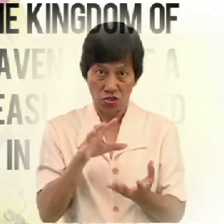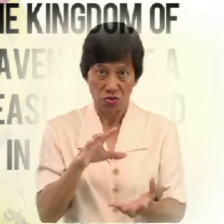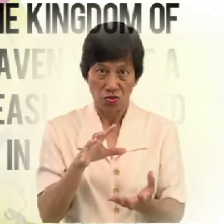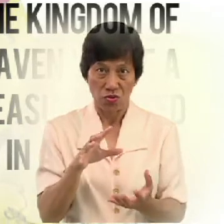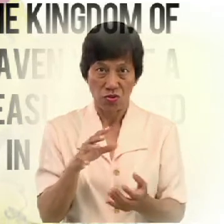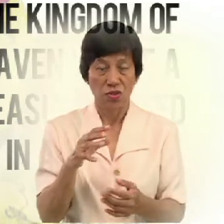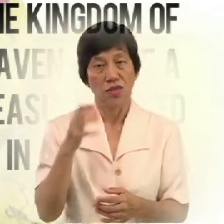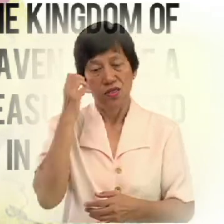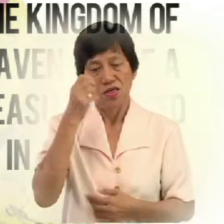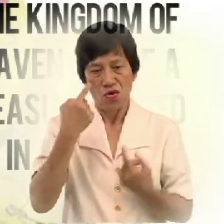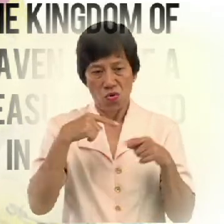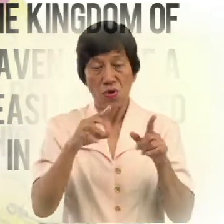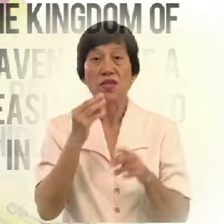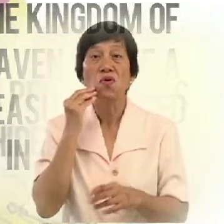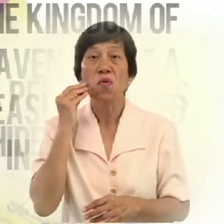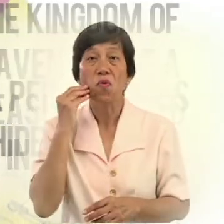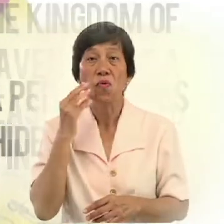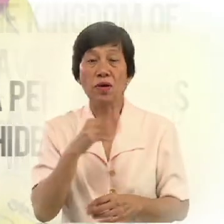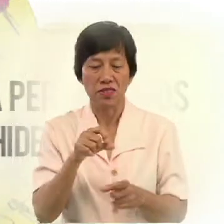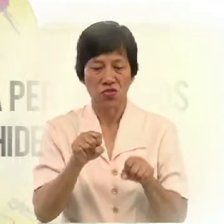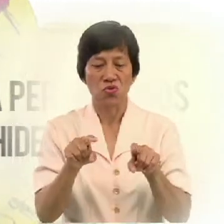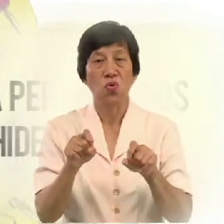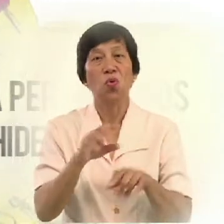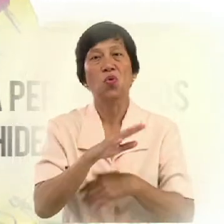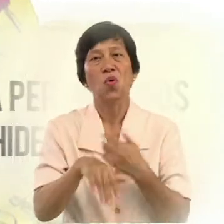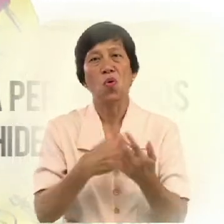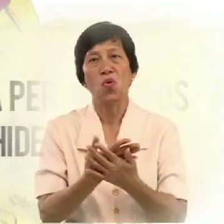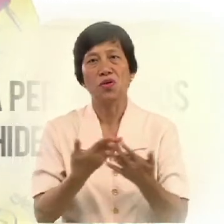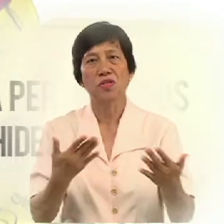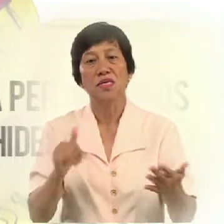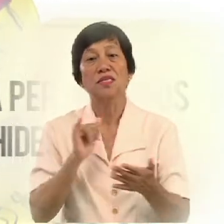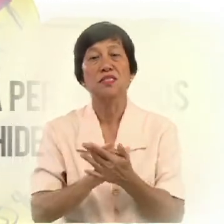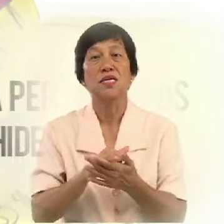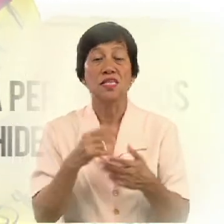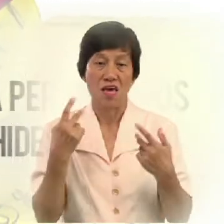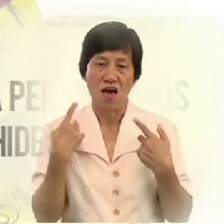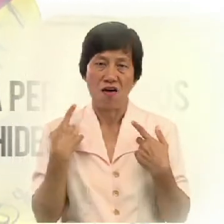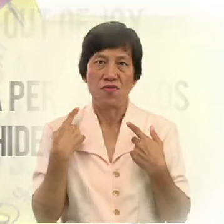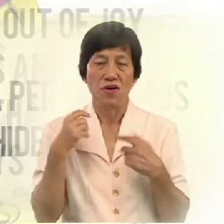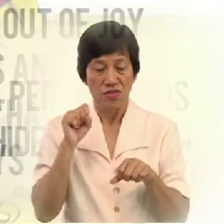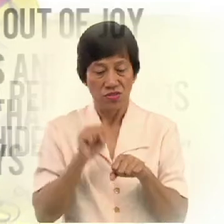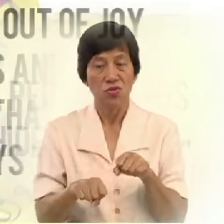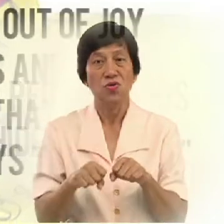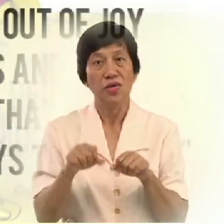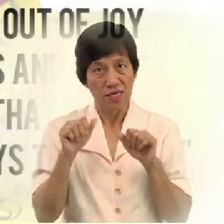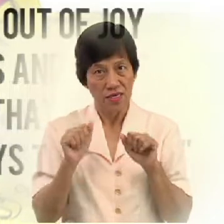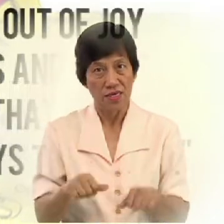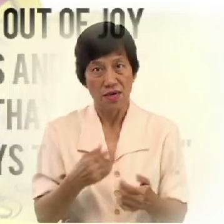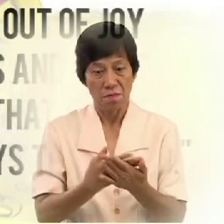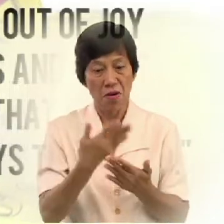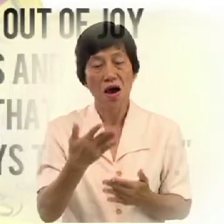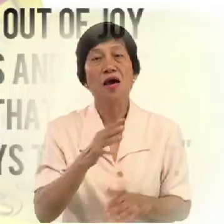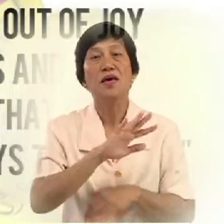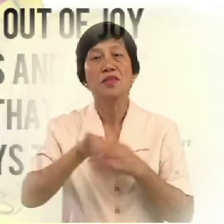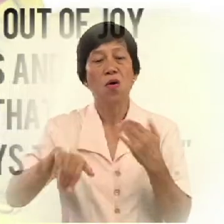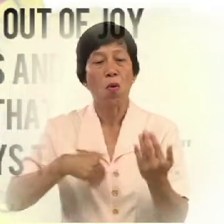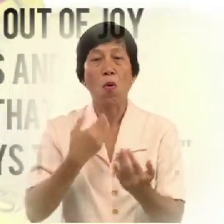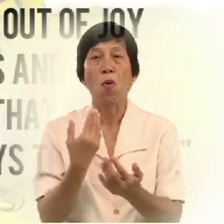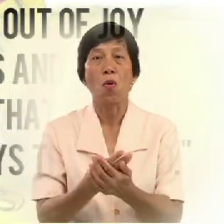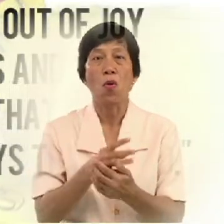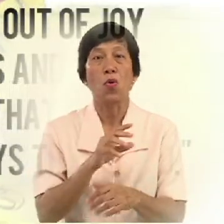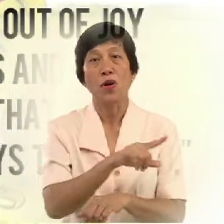buried treasure. He went home and sold everything that he had so that he could